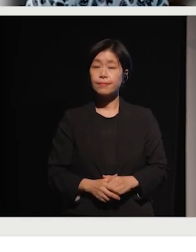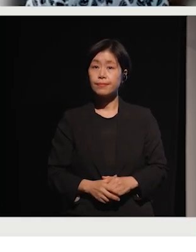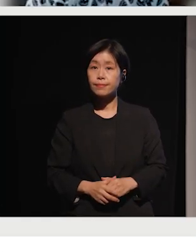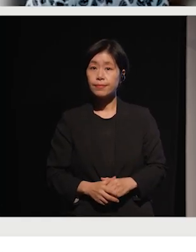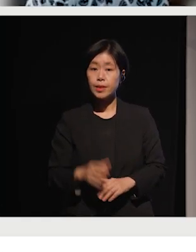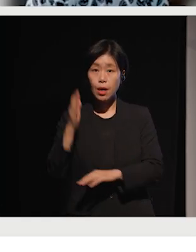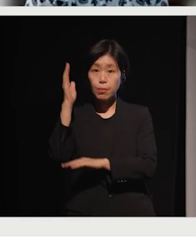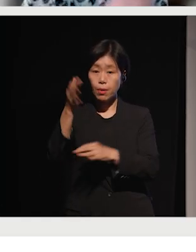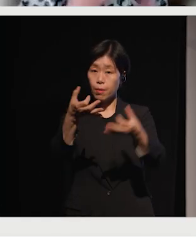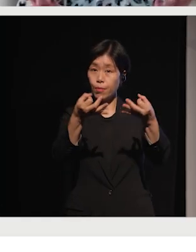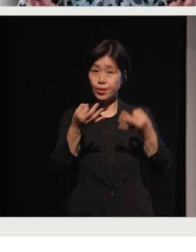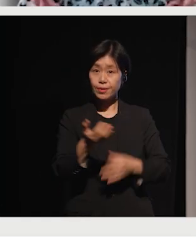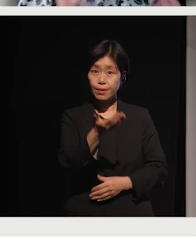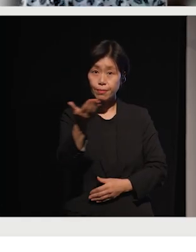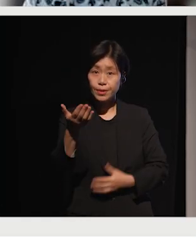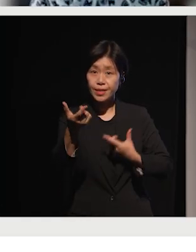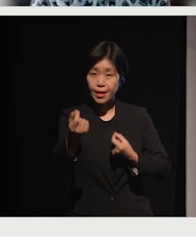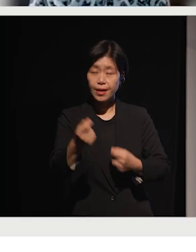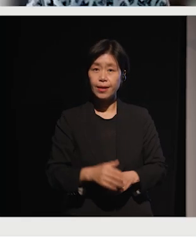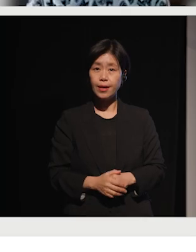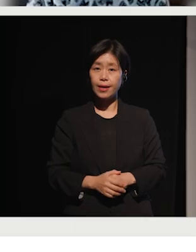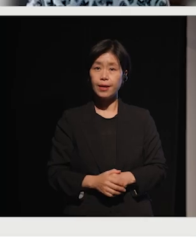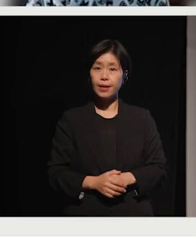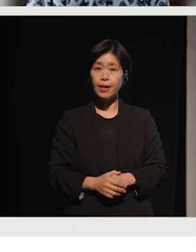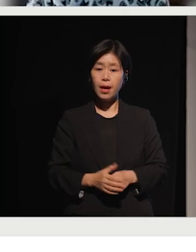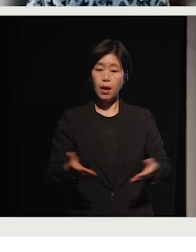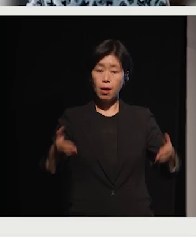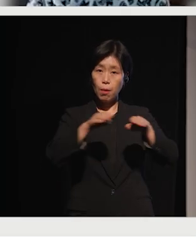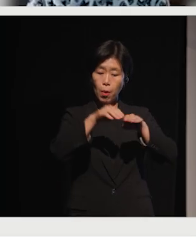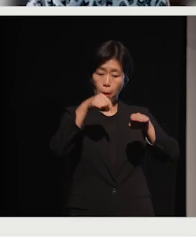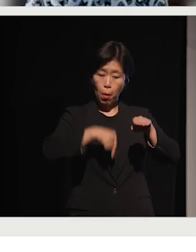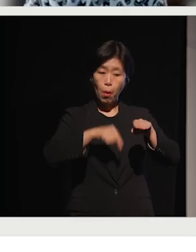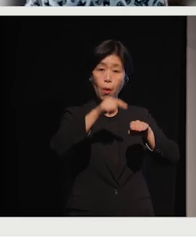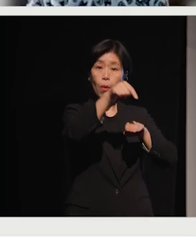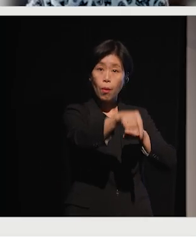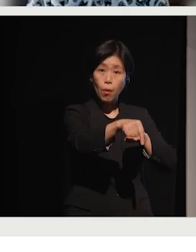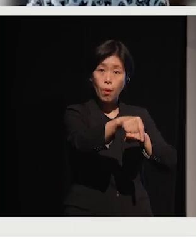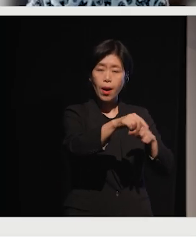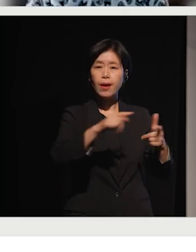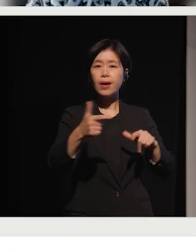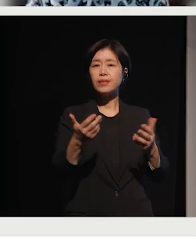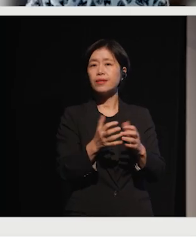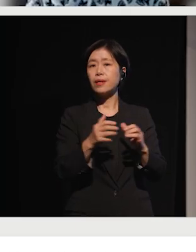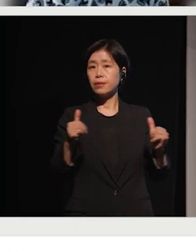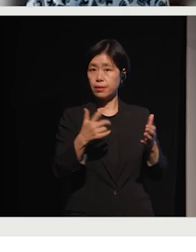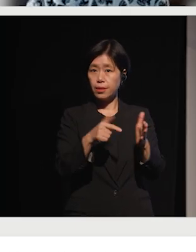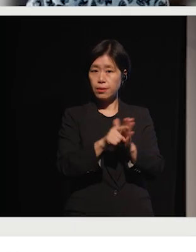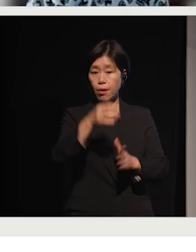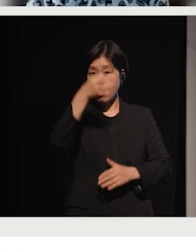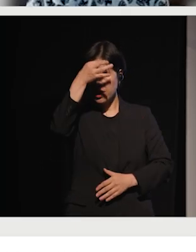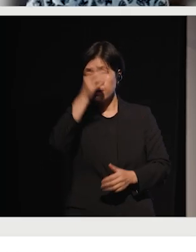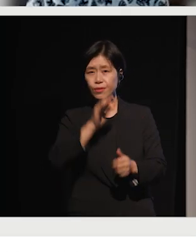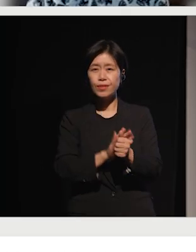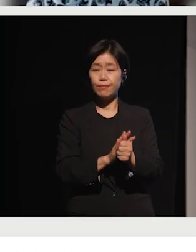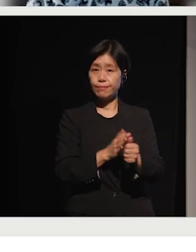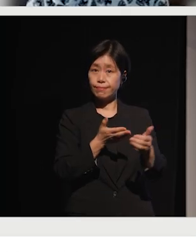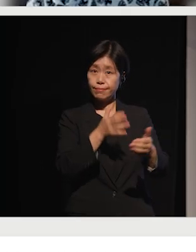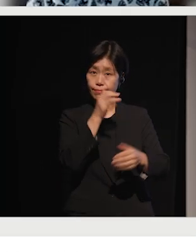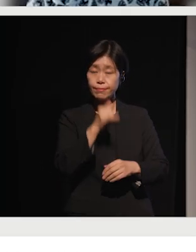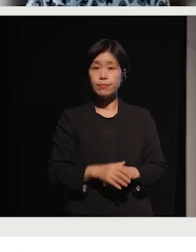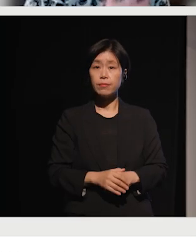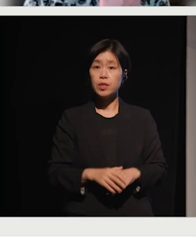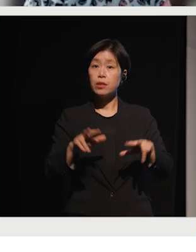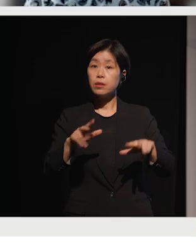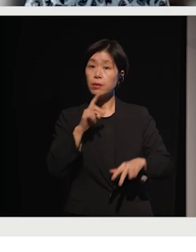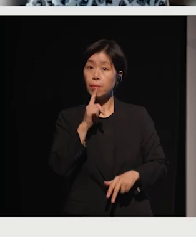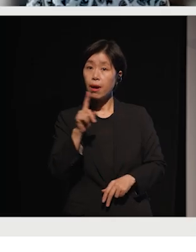internal colleagues and also external colleagues, like some people that might be viewing this forum today. And when I say technical